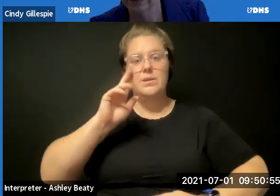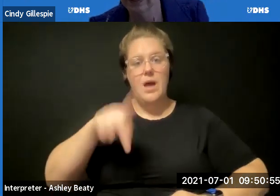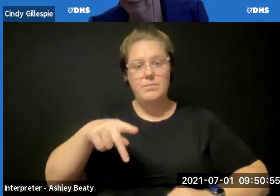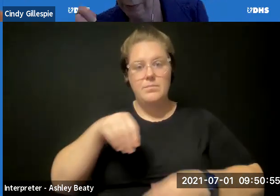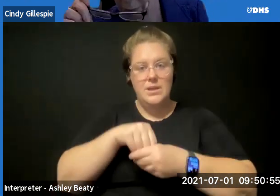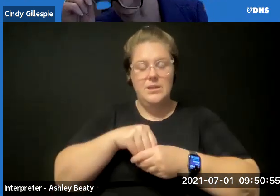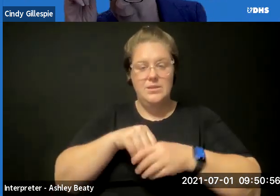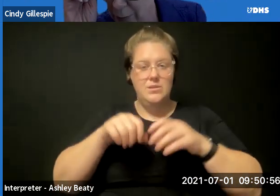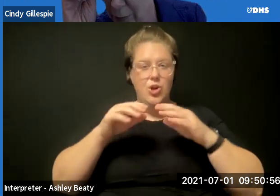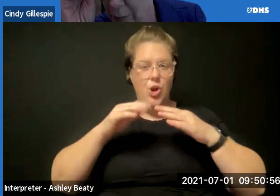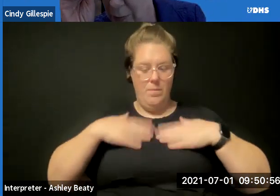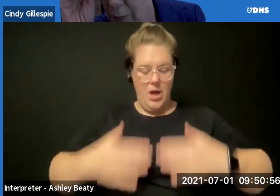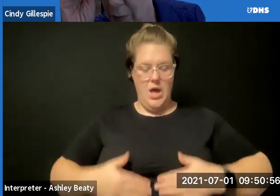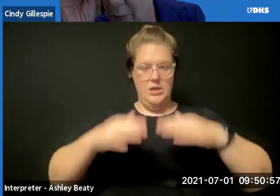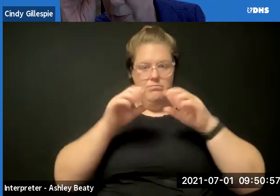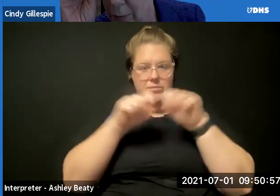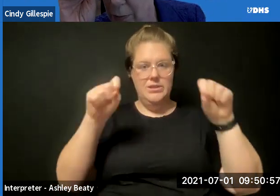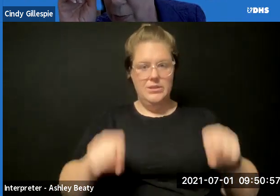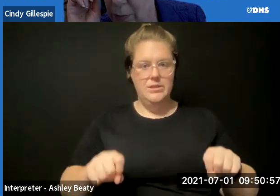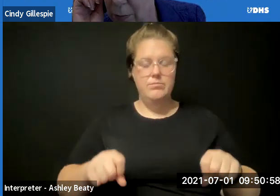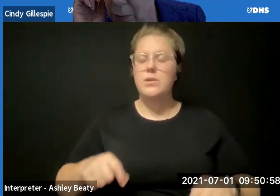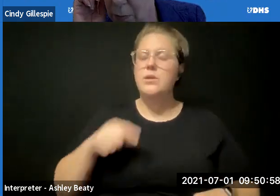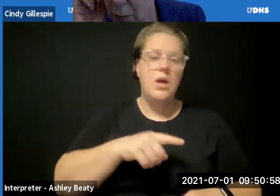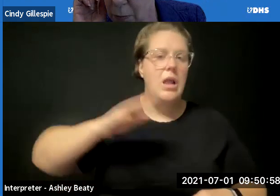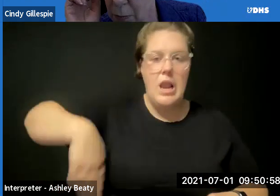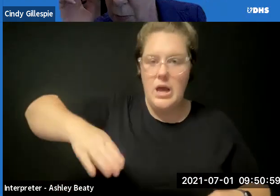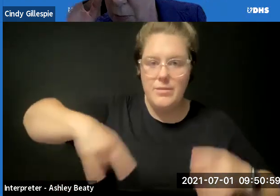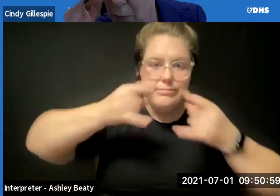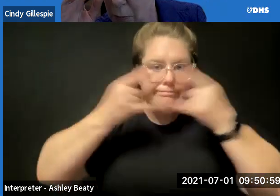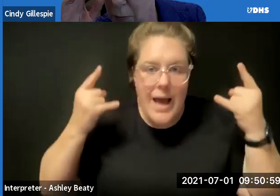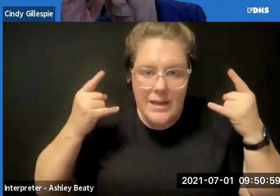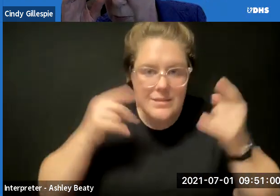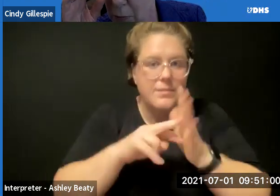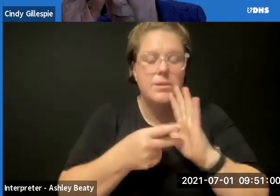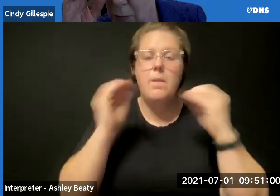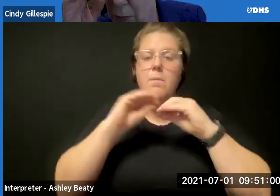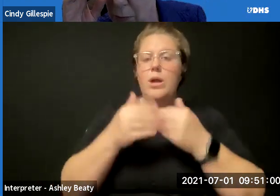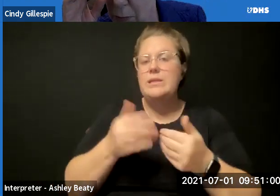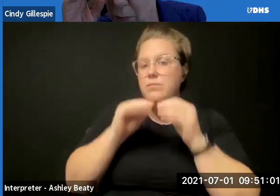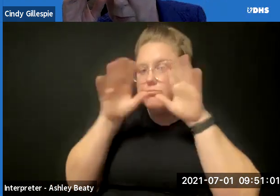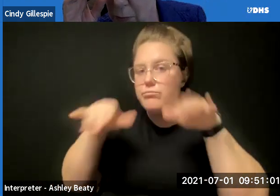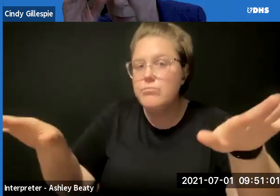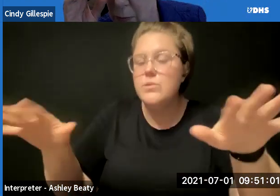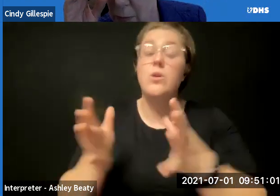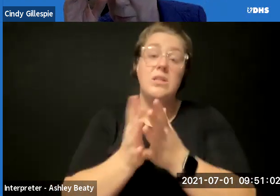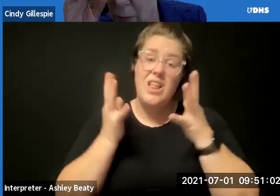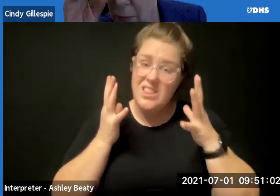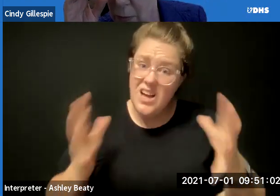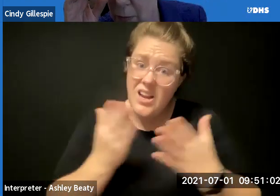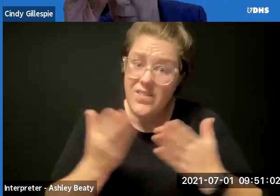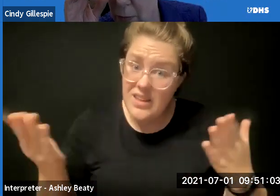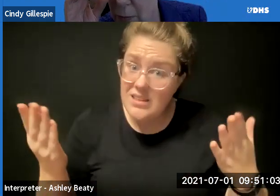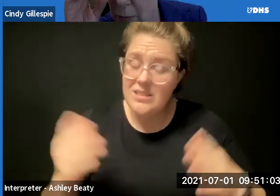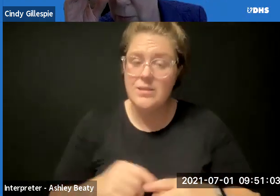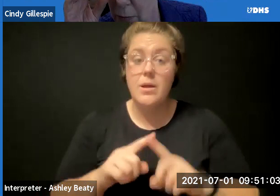didn't have her mask on, so it was more easily transmittable. There's a lot of factors that come into doing this, but if you look around today, as I